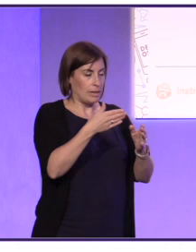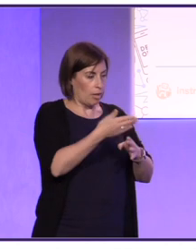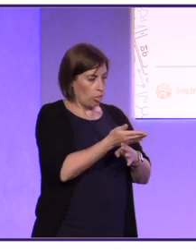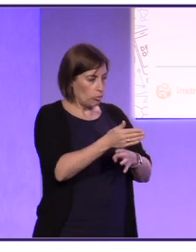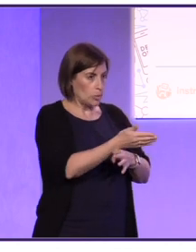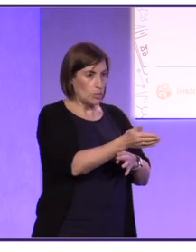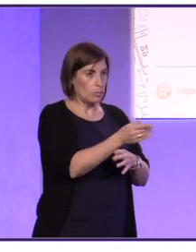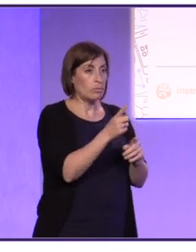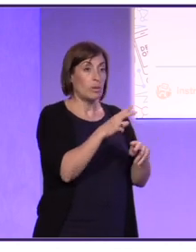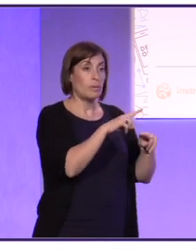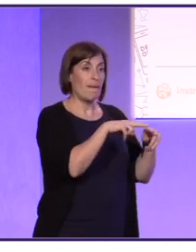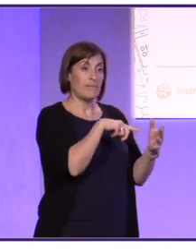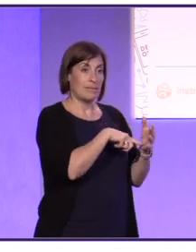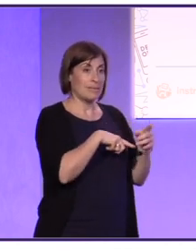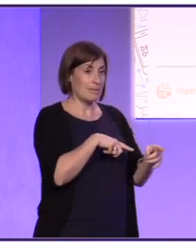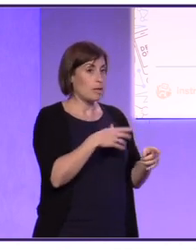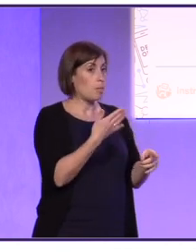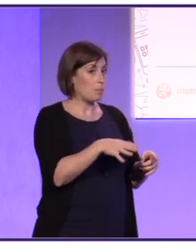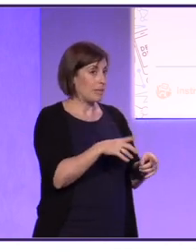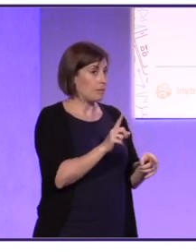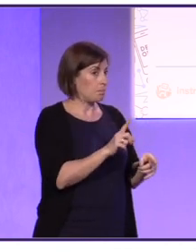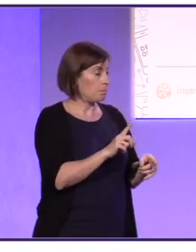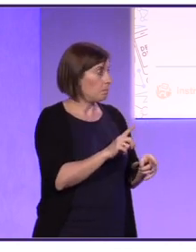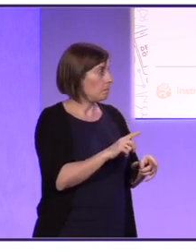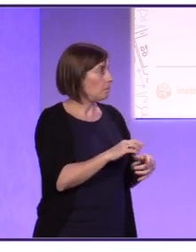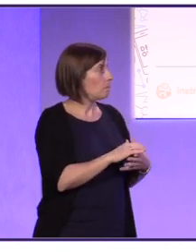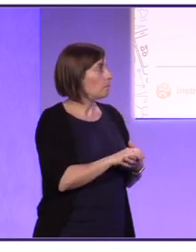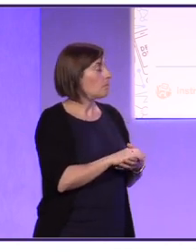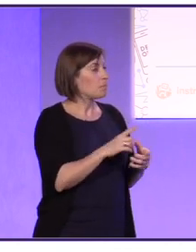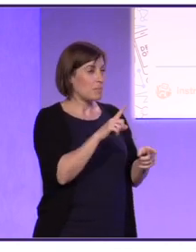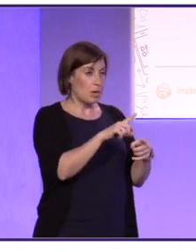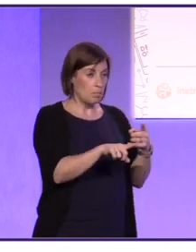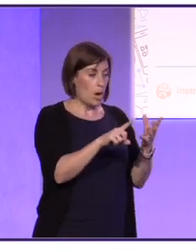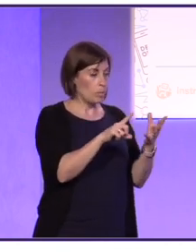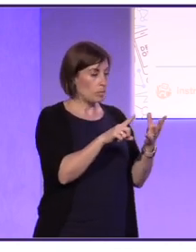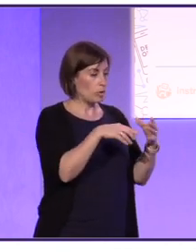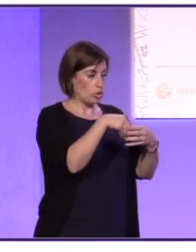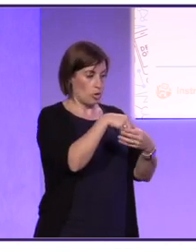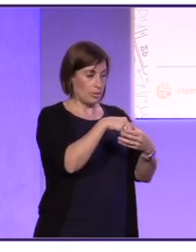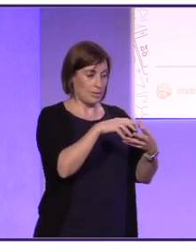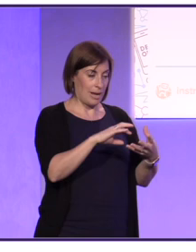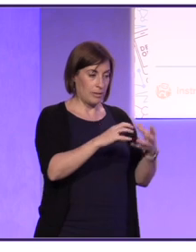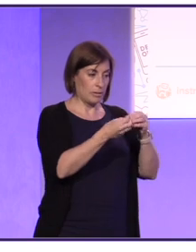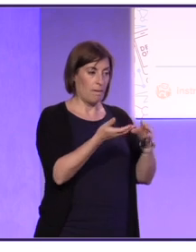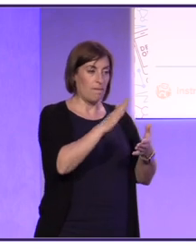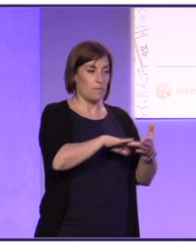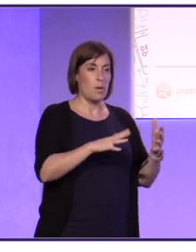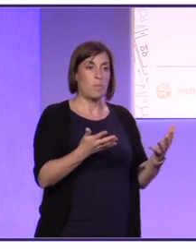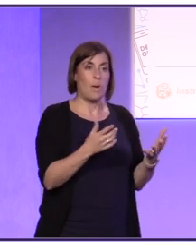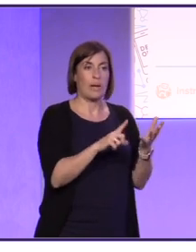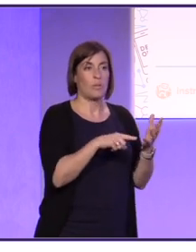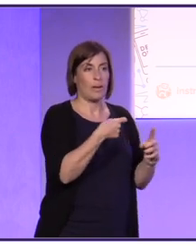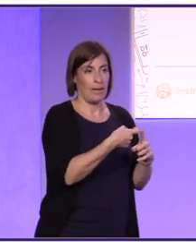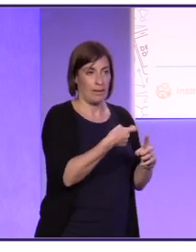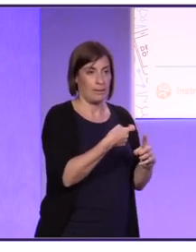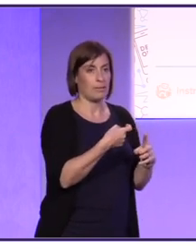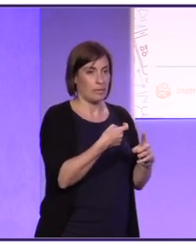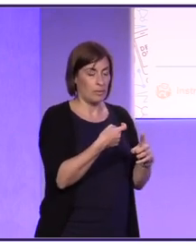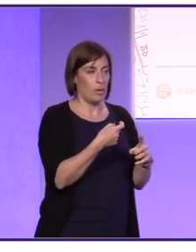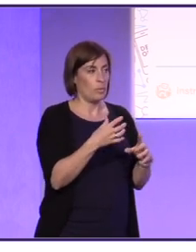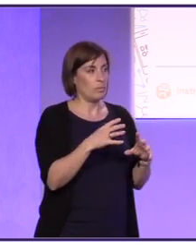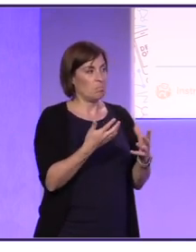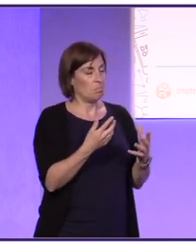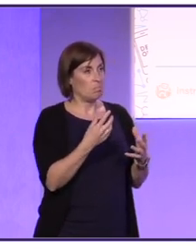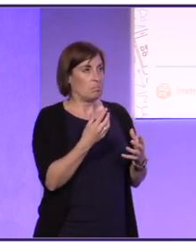Taking FT as an example, because it's mainly UK-based content that they're producing, that sort of 1-2 o'clock